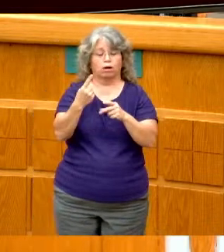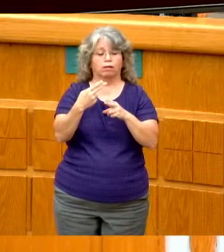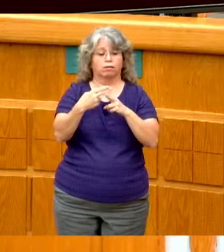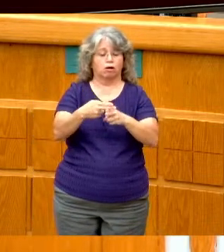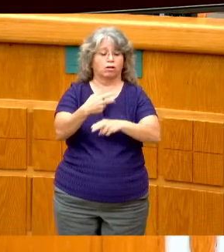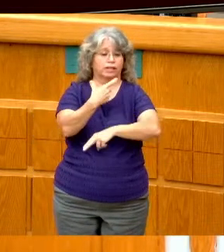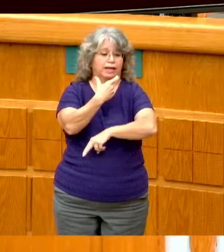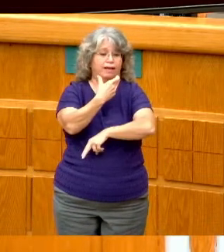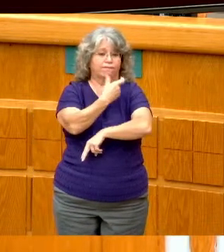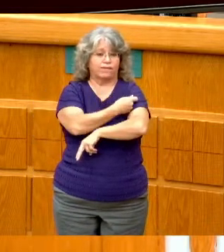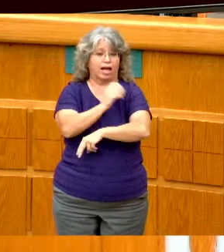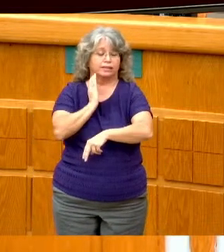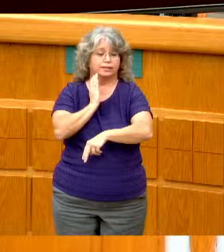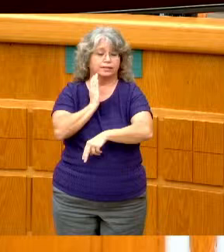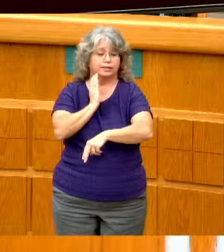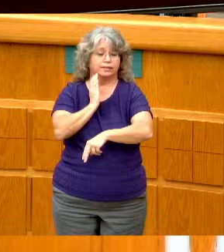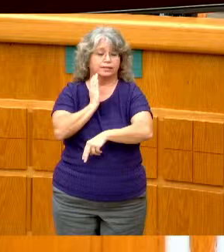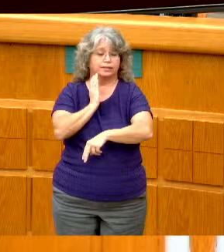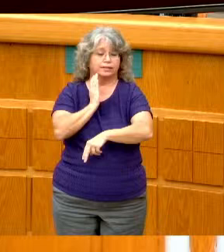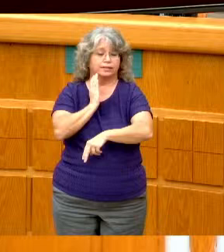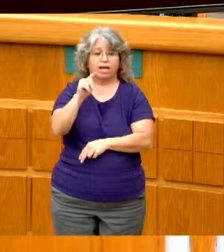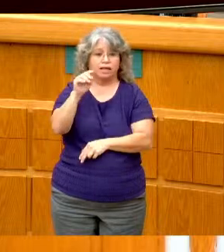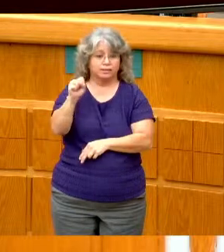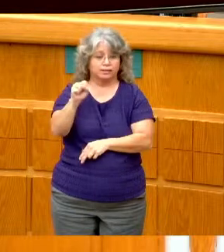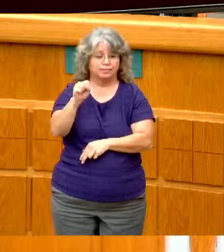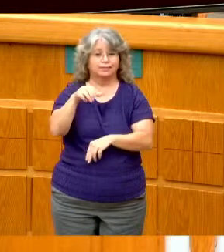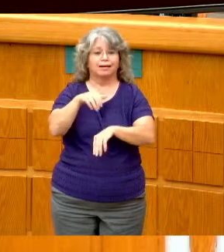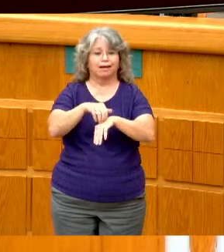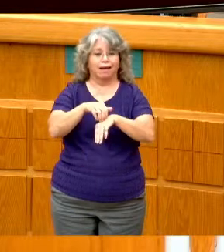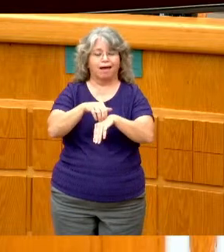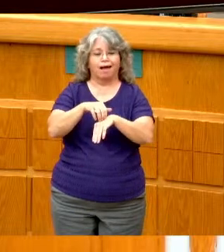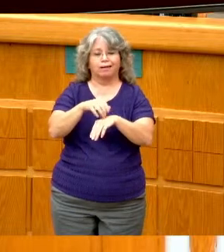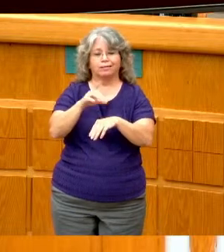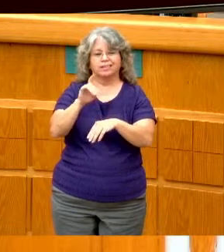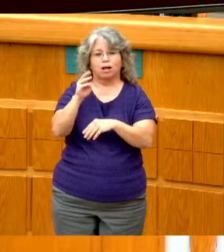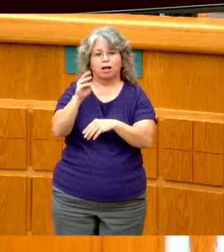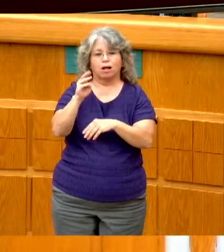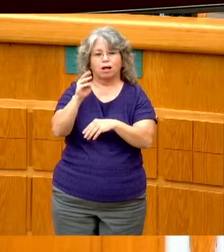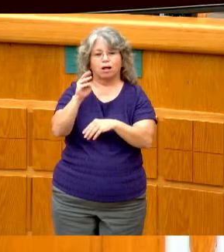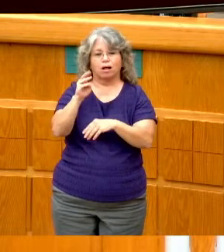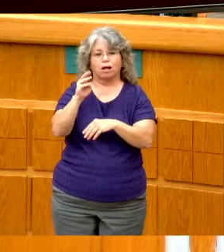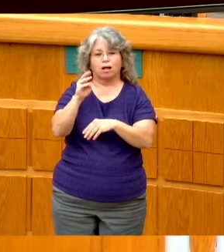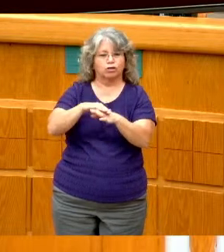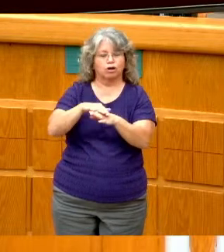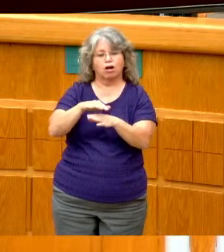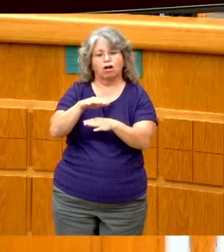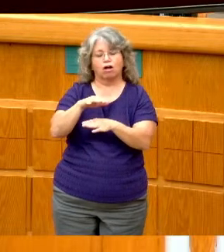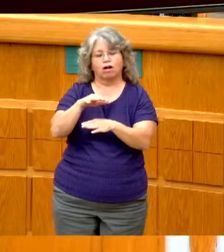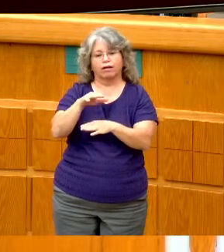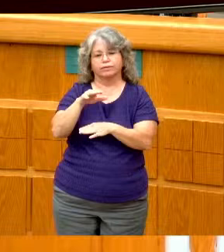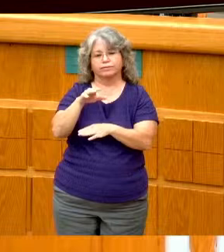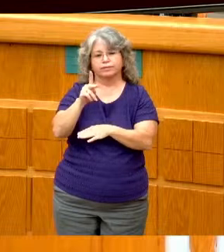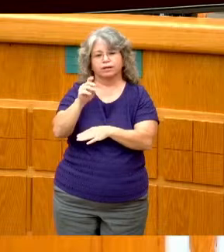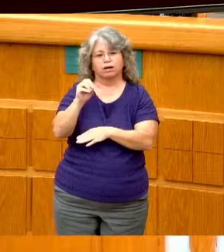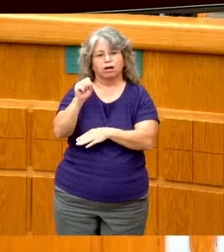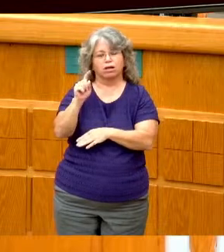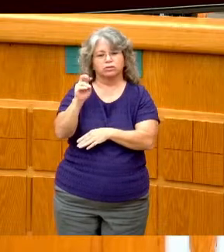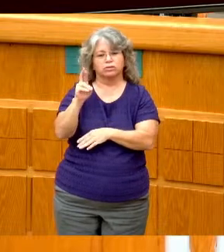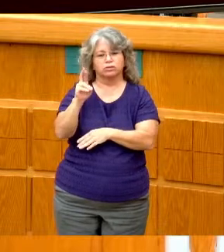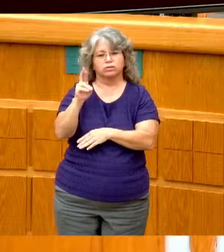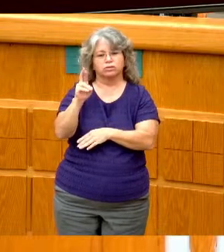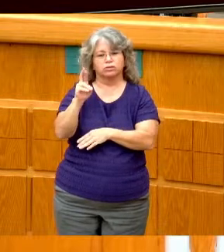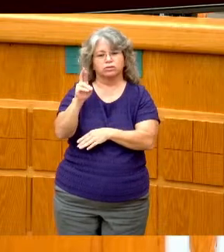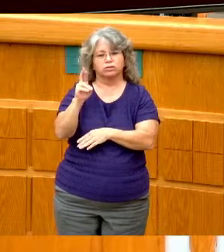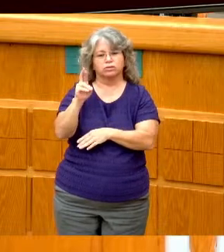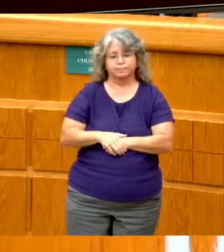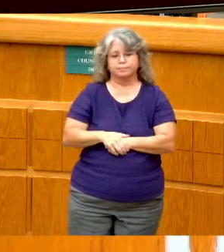Castores Road. Our private providers are also getting the vaccines in their inventory, and you might be able to get